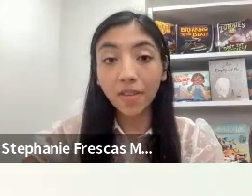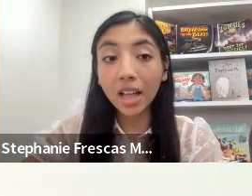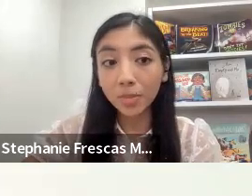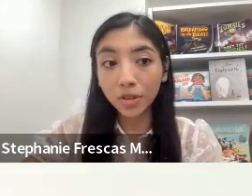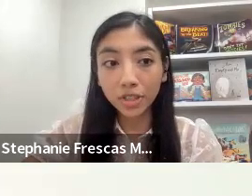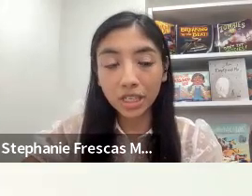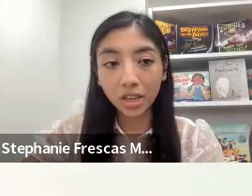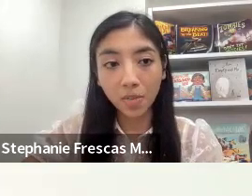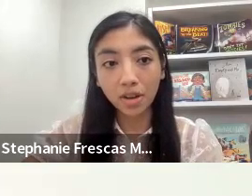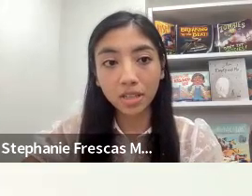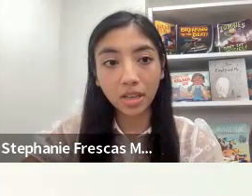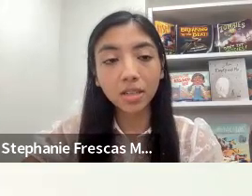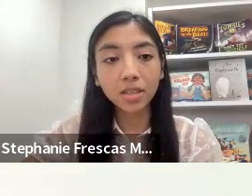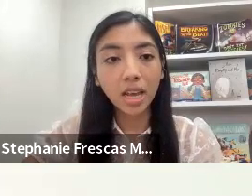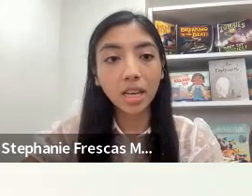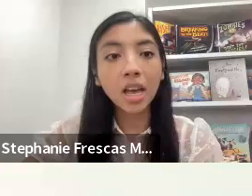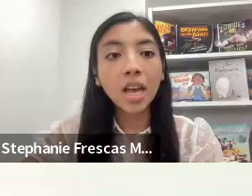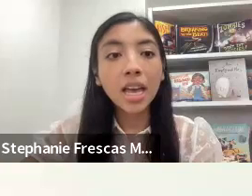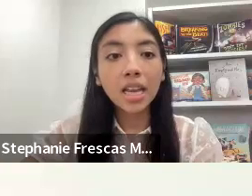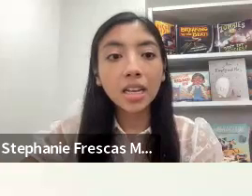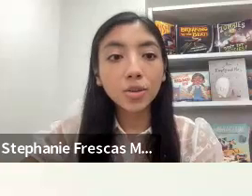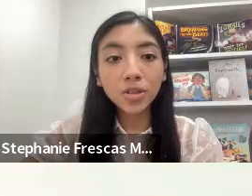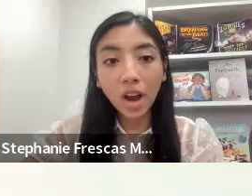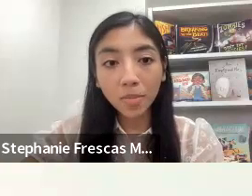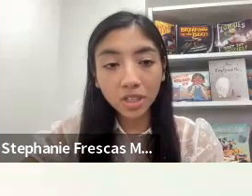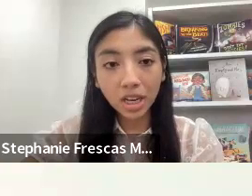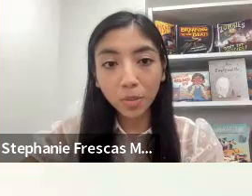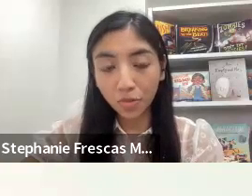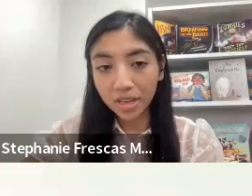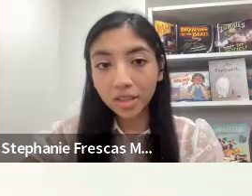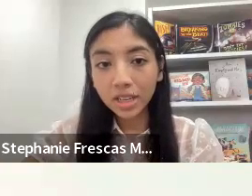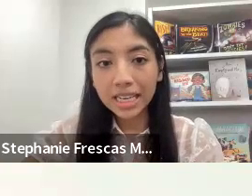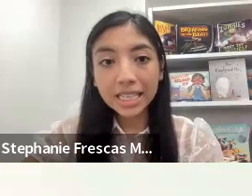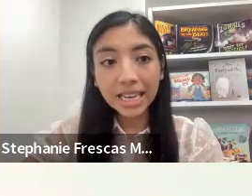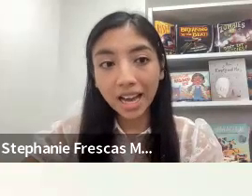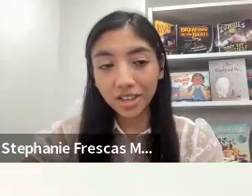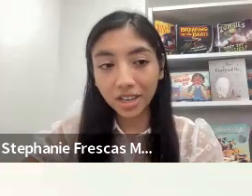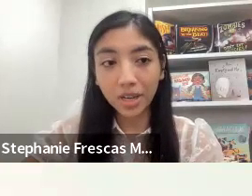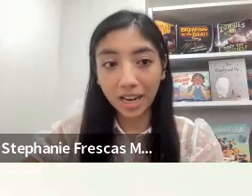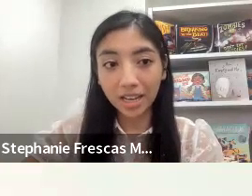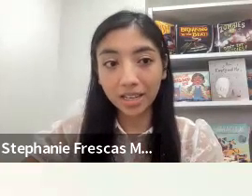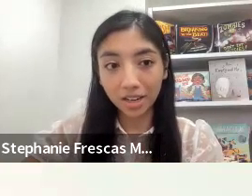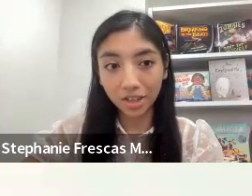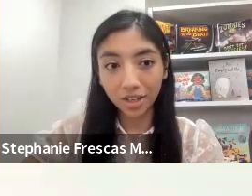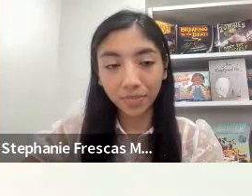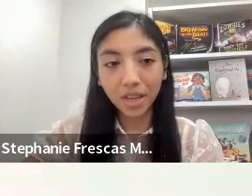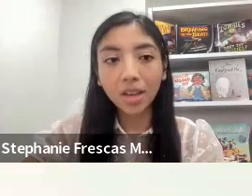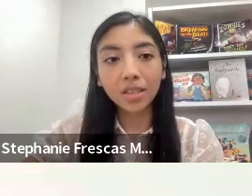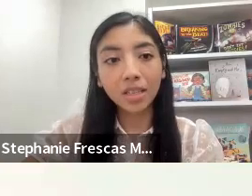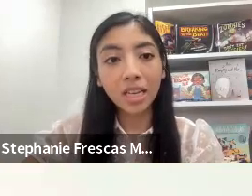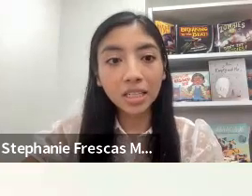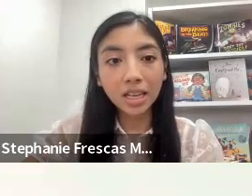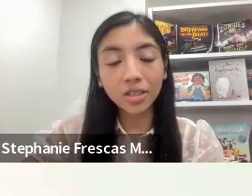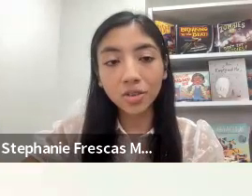Me invaluable for teaching about consent, saying, "It exudes vibrancy and movement, easily catching and maintaining attention.